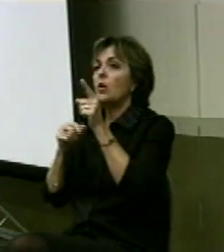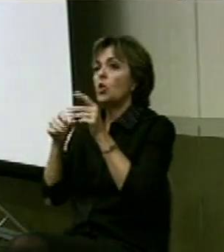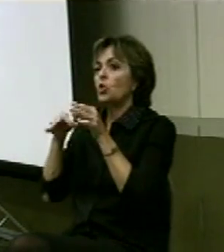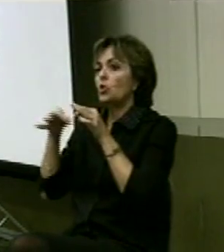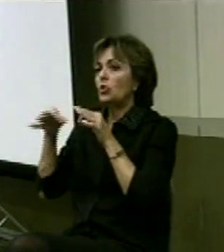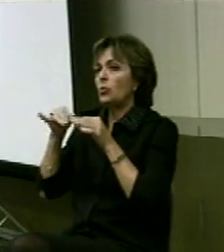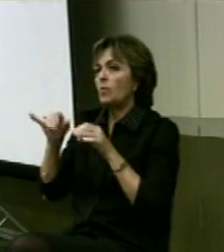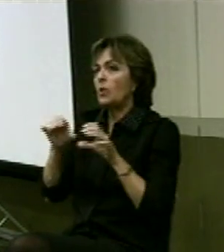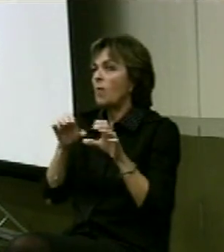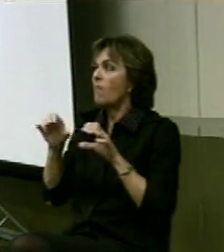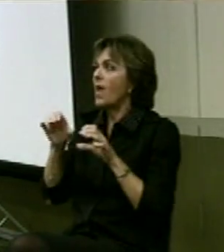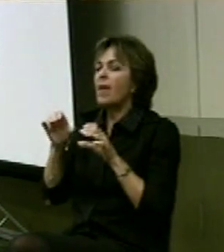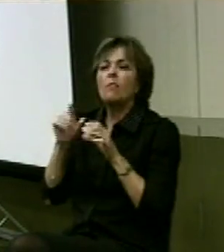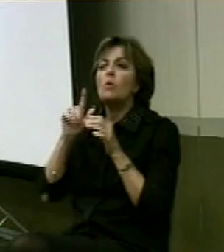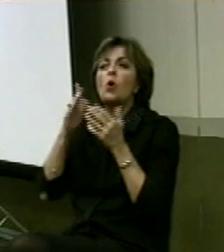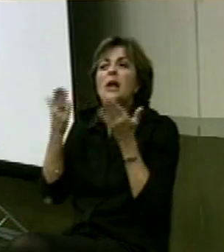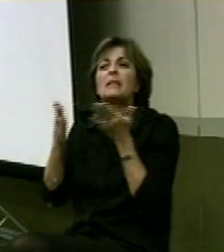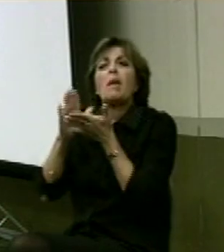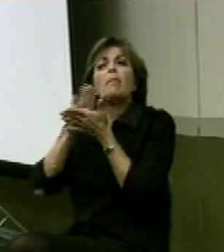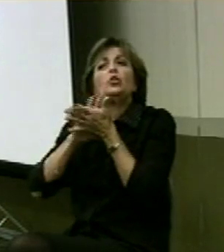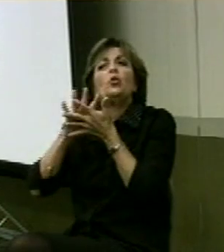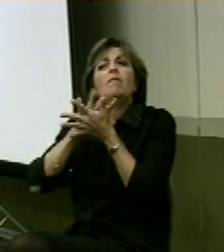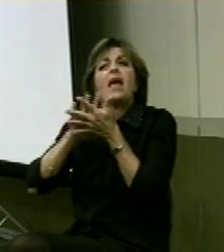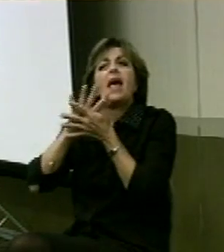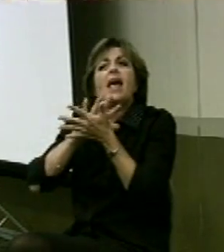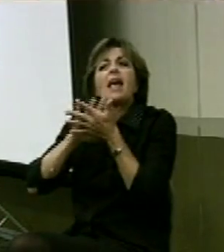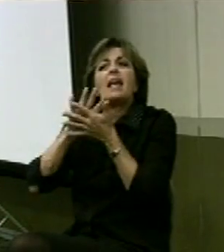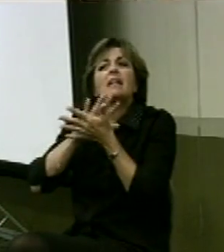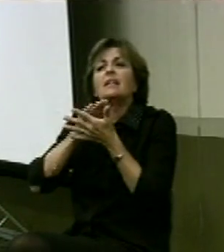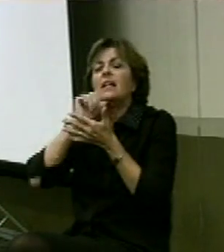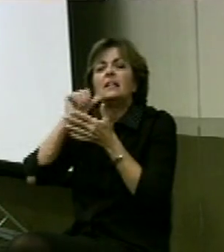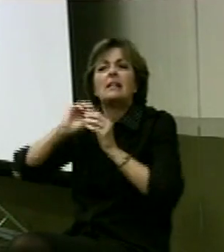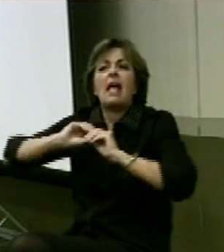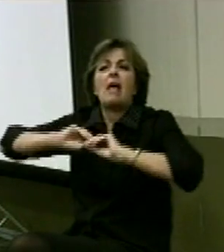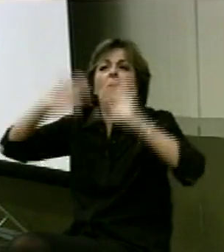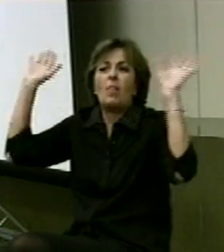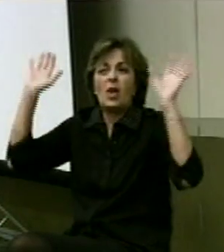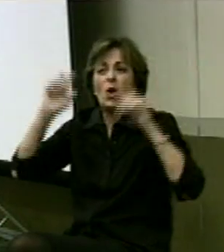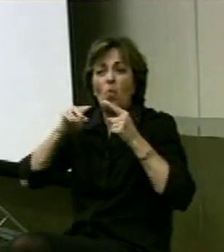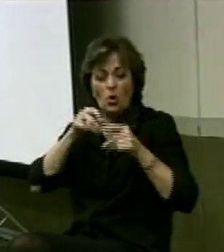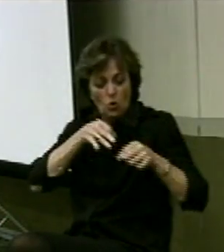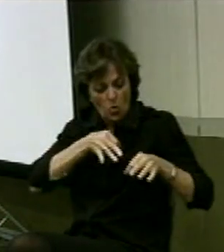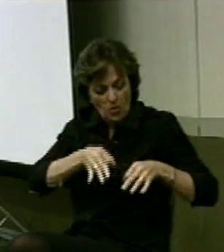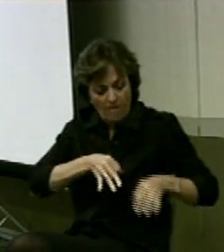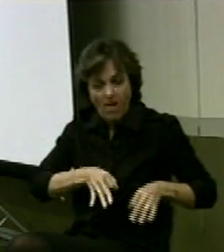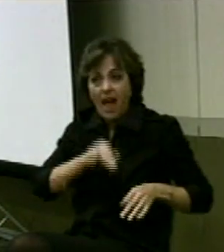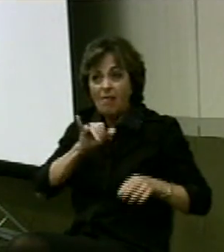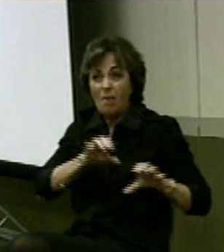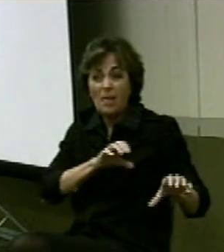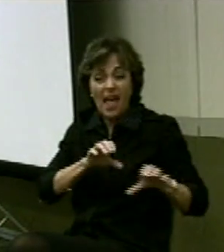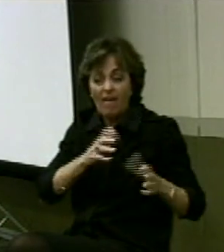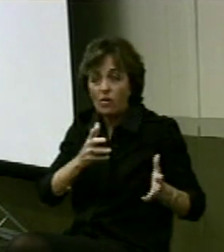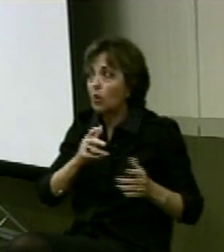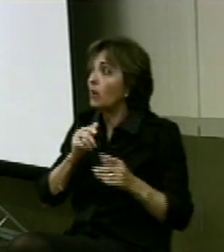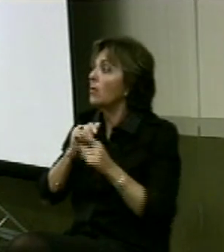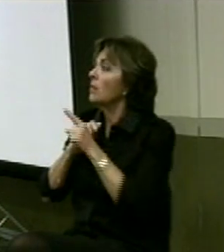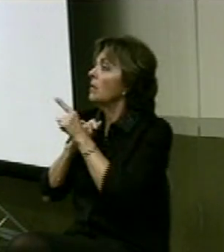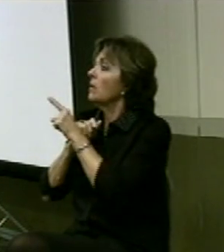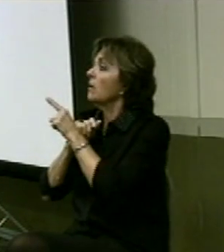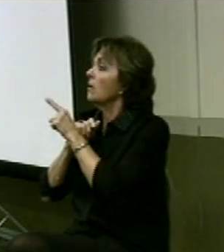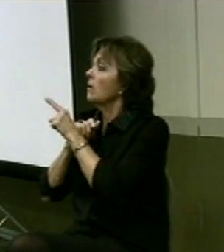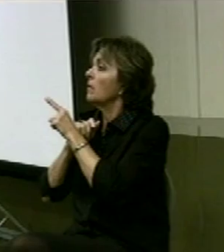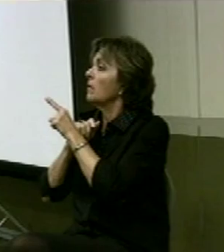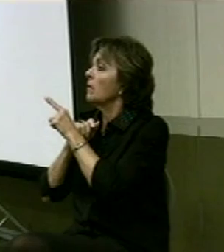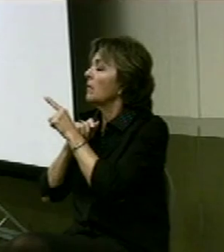Your description of the behavior is a little too vague. Okay, description of the behavior maybe is a little too vague. Uh-huh. Everybody has a